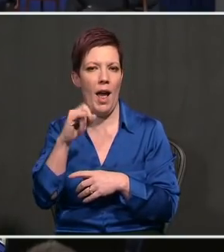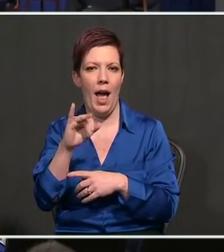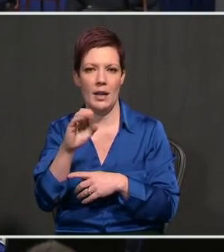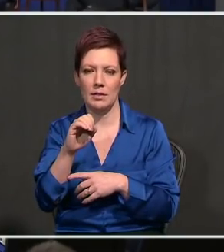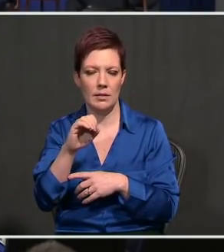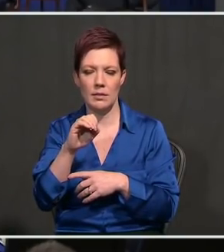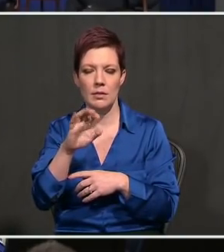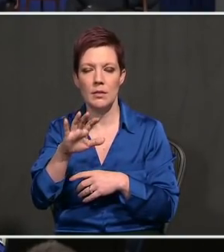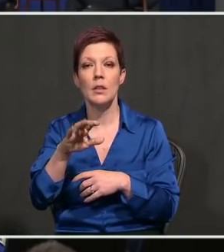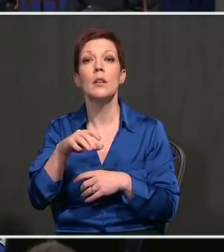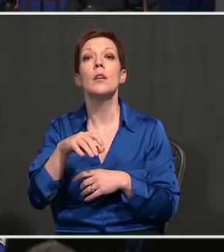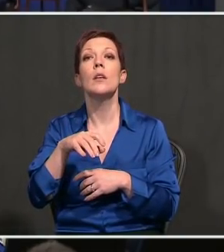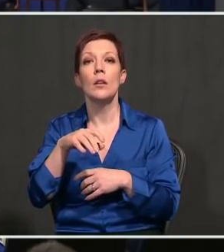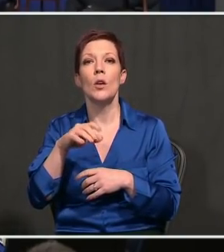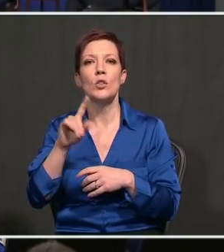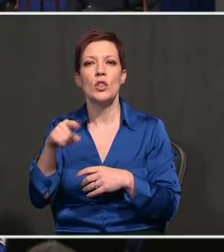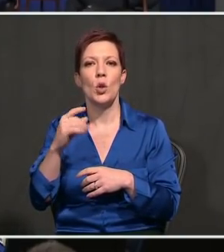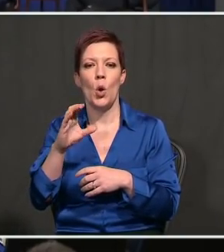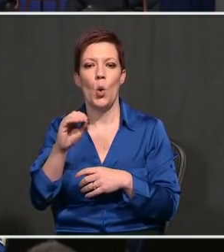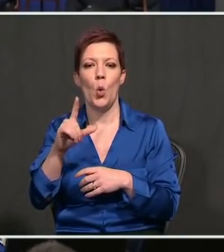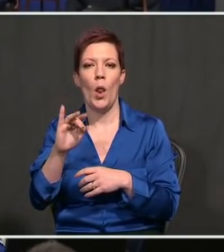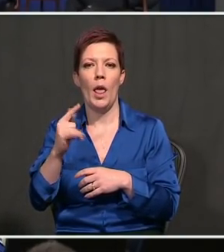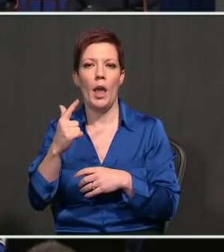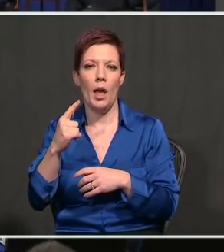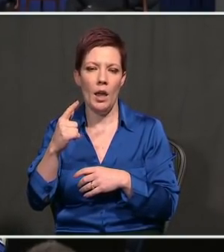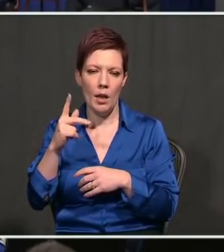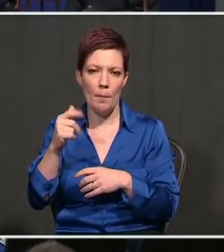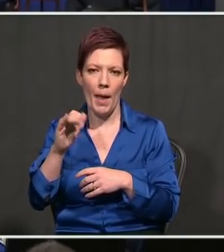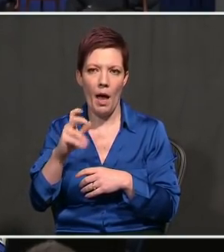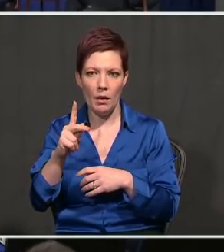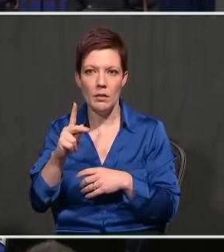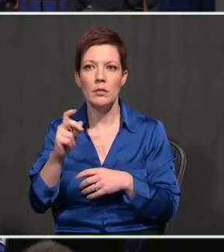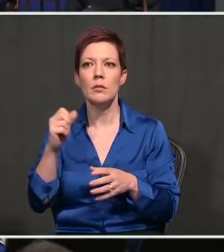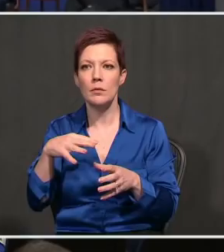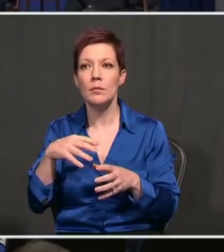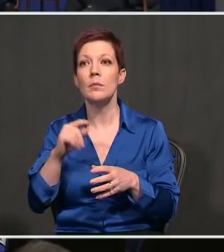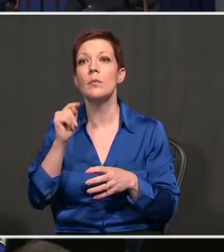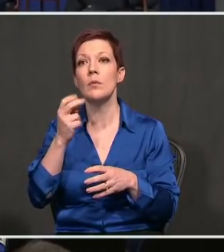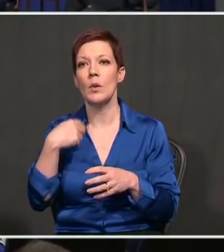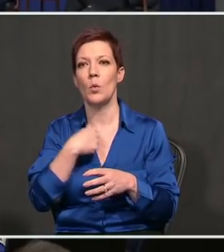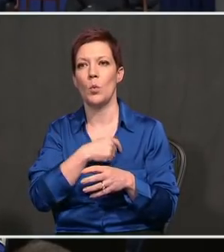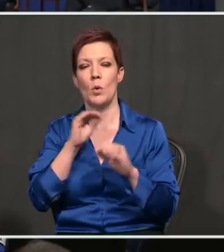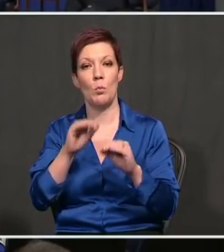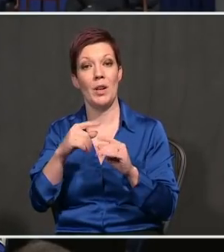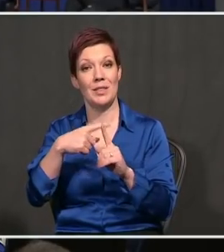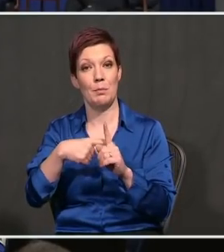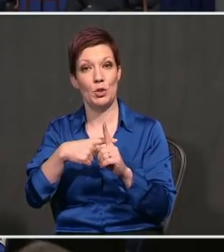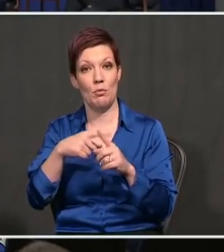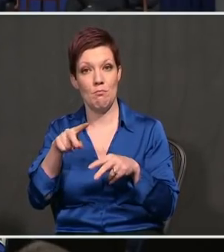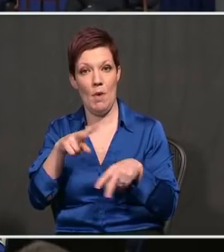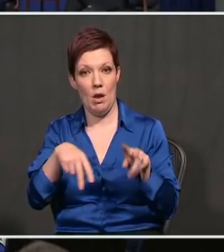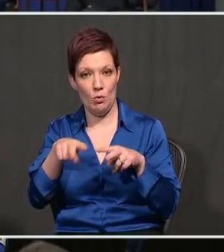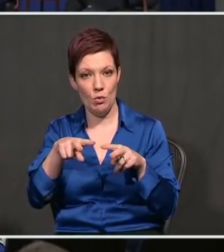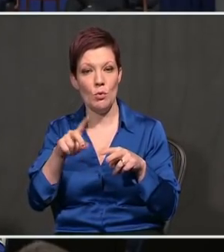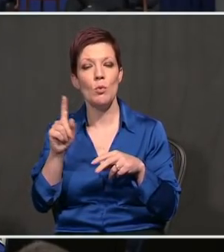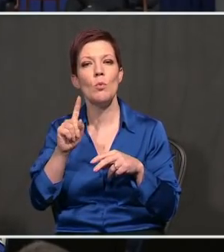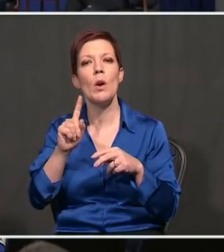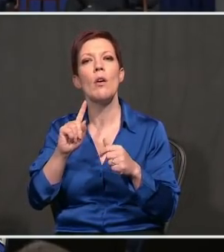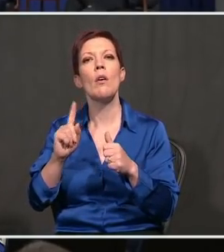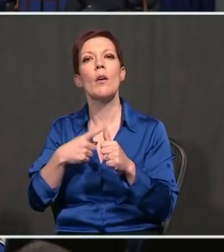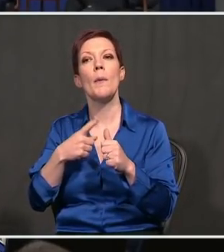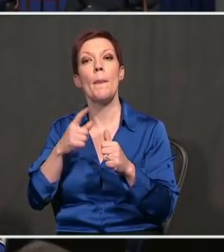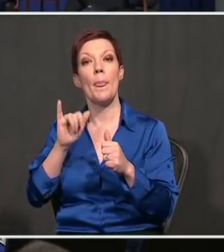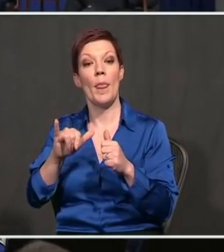part of this program. So Moderna and any of the refrigerated vaccines. And then the last thing we'll do is put a temperature monitor in so that the first thing the